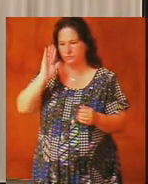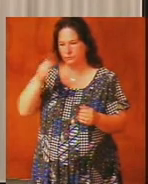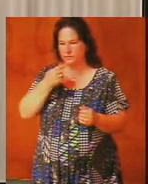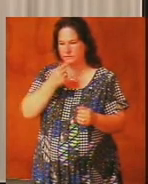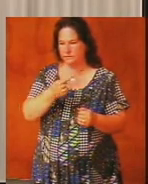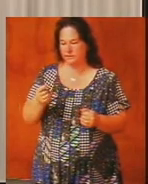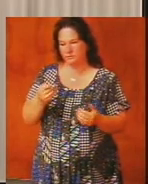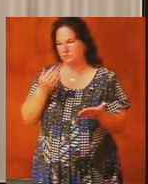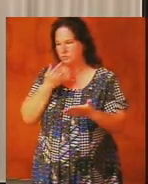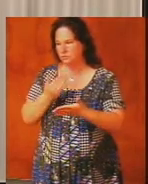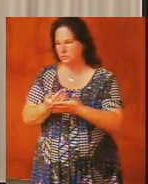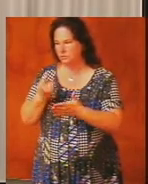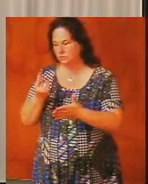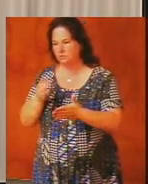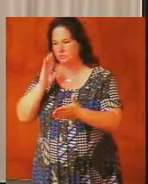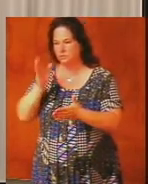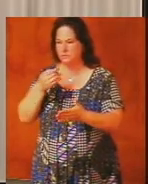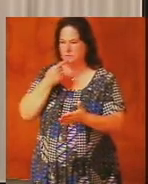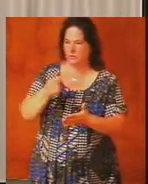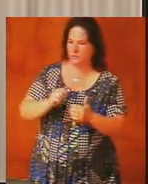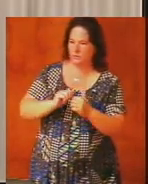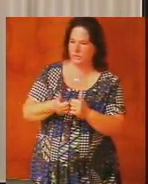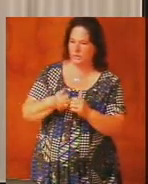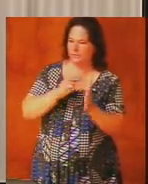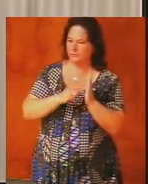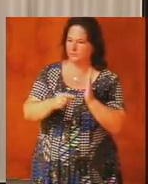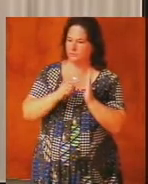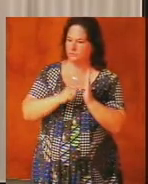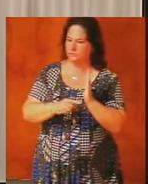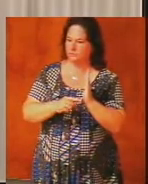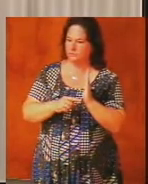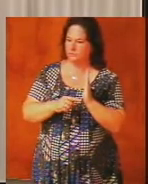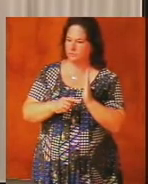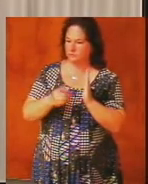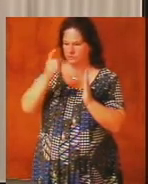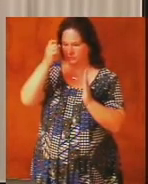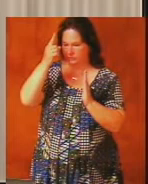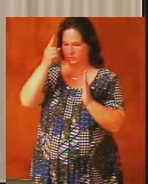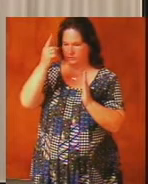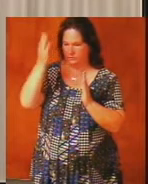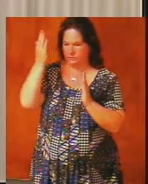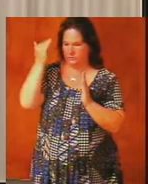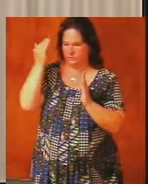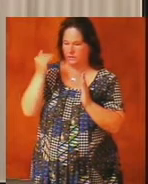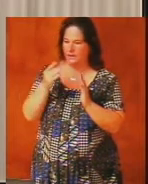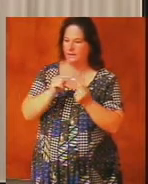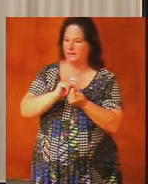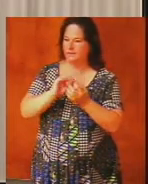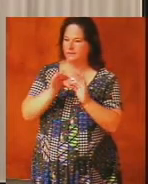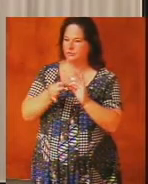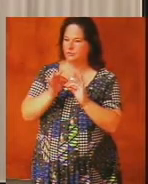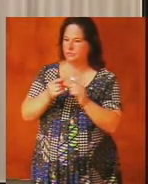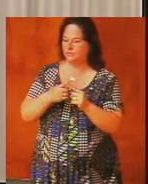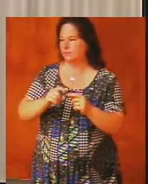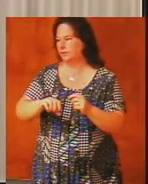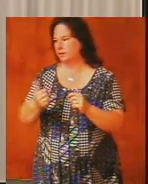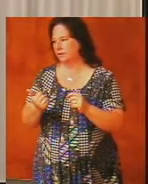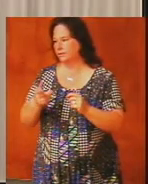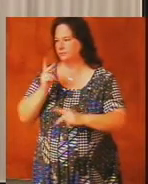will tell you how those passages have been understood and interpreted by